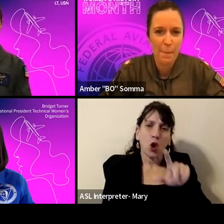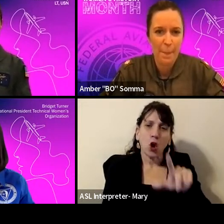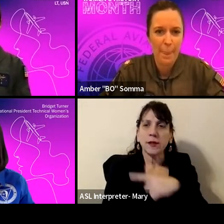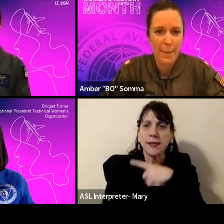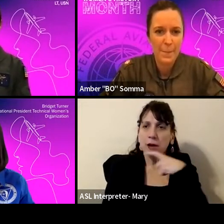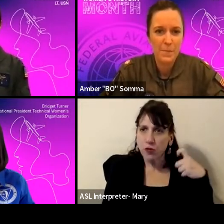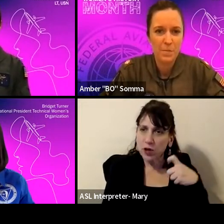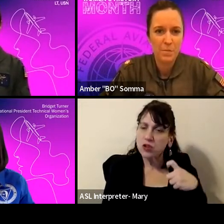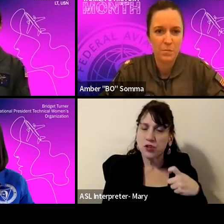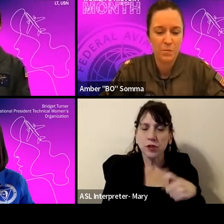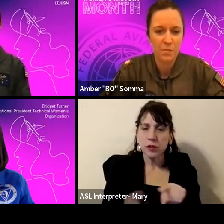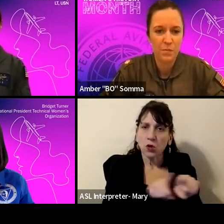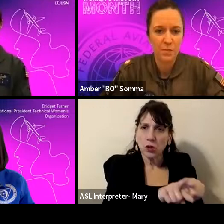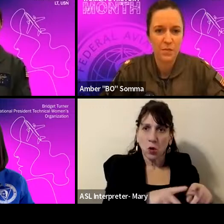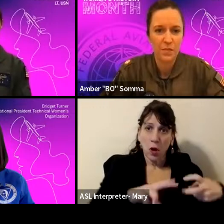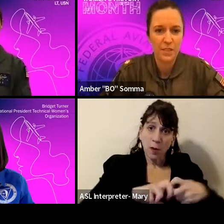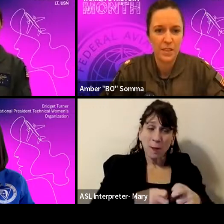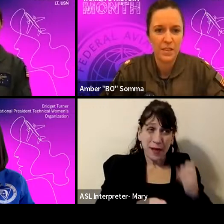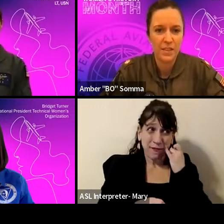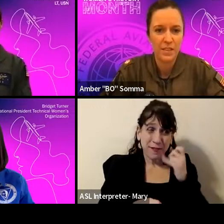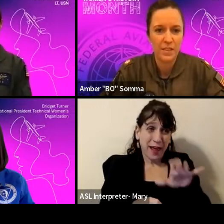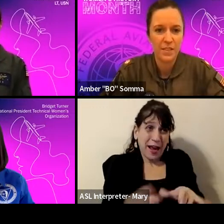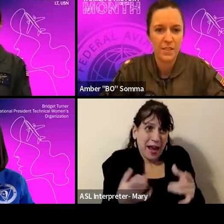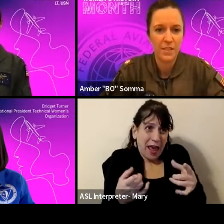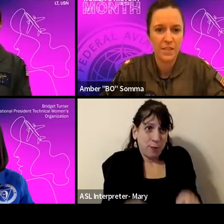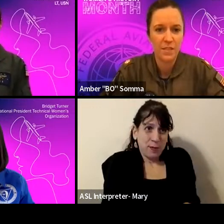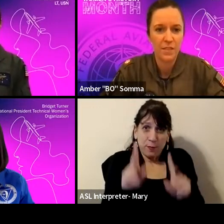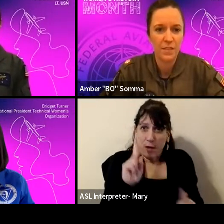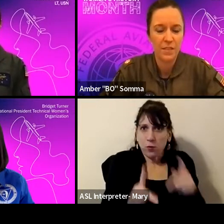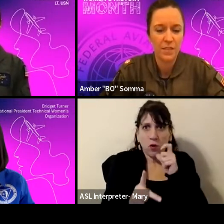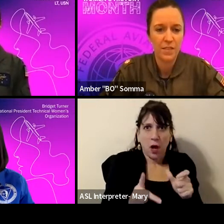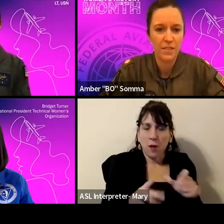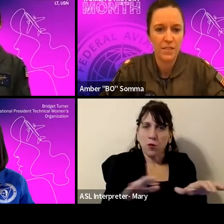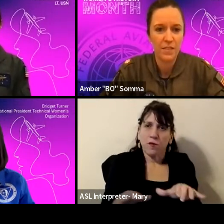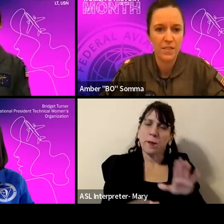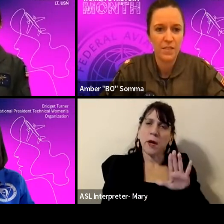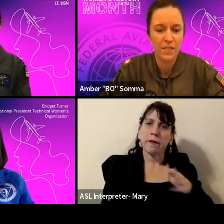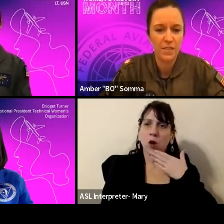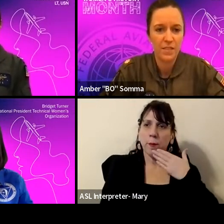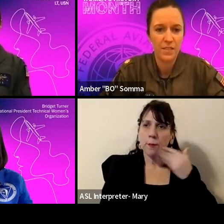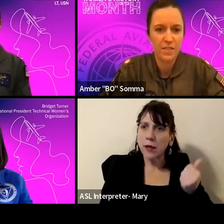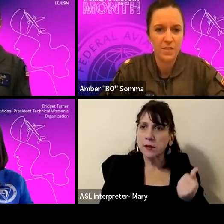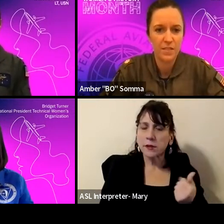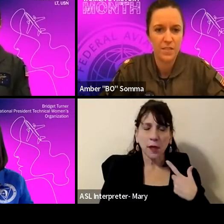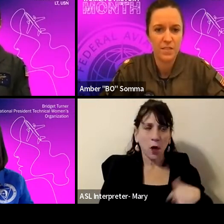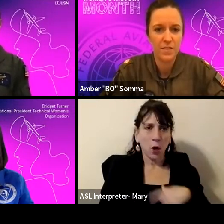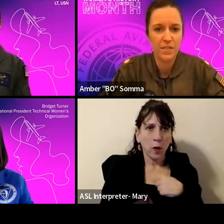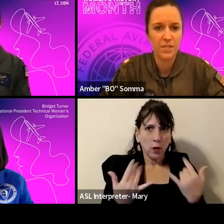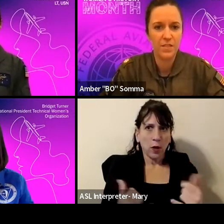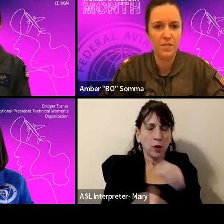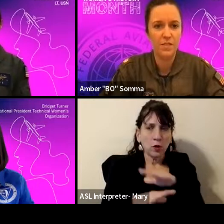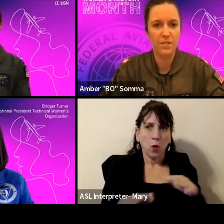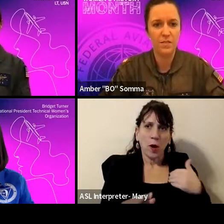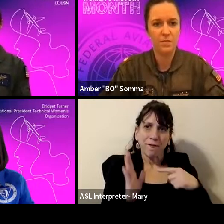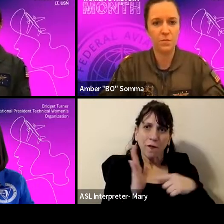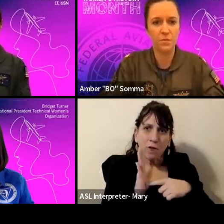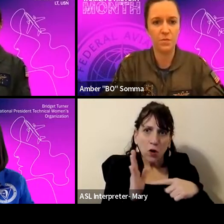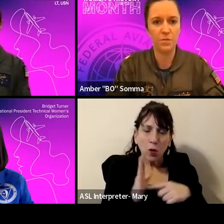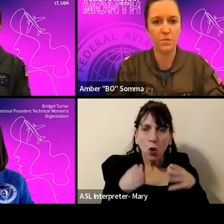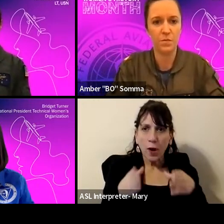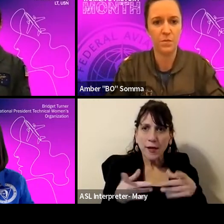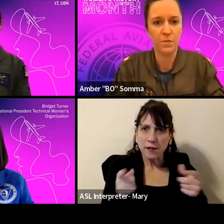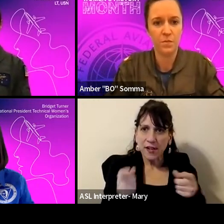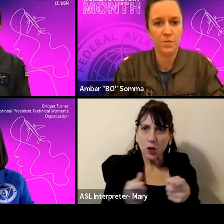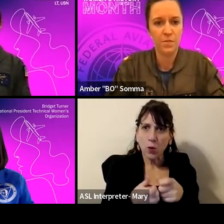And as long as that has to happen, people aren't performing at their best. And we don't currently have very affordable means of dealing with